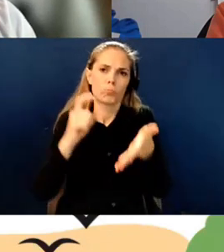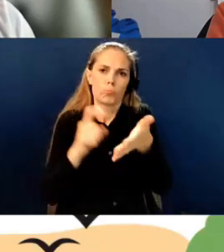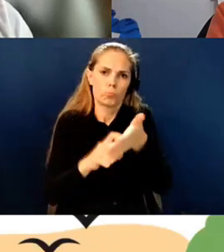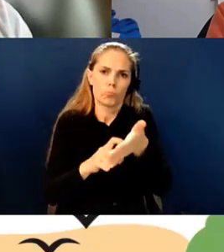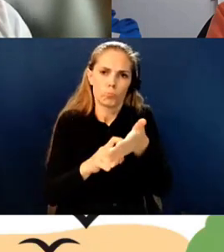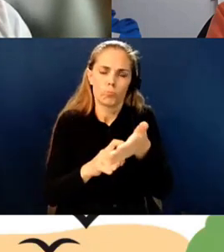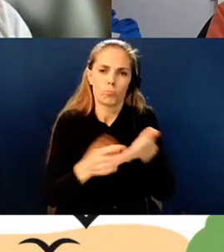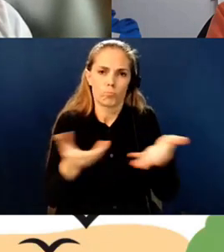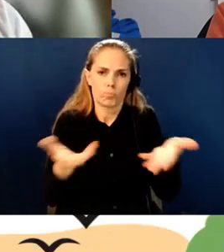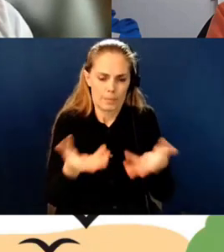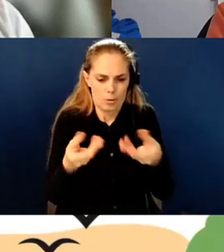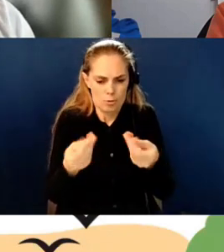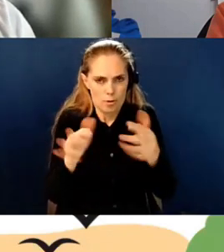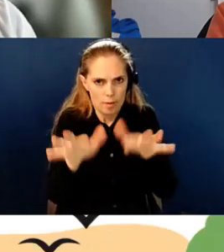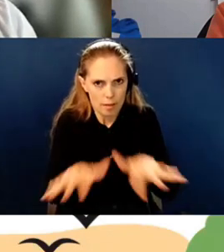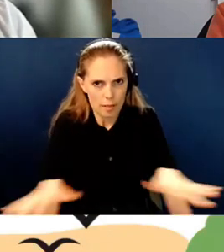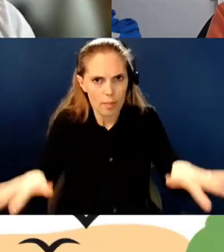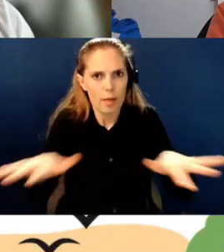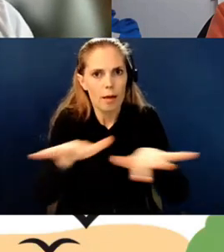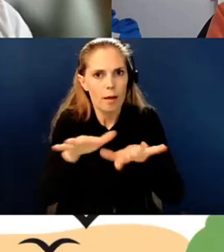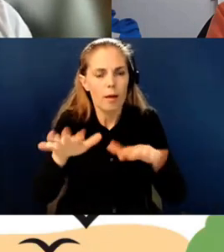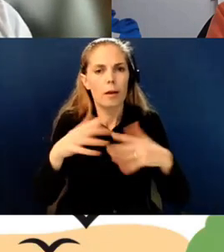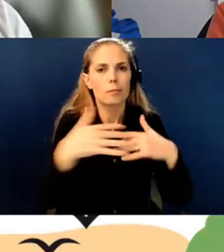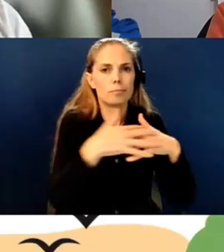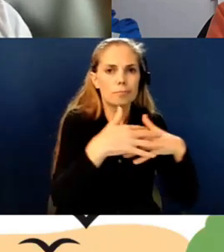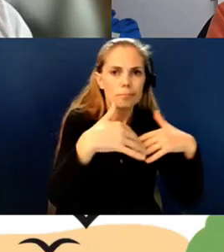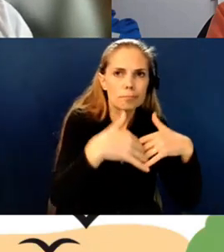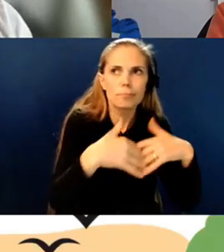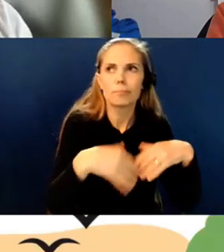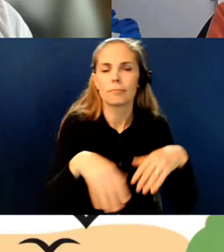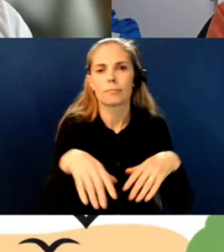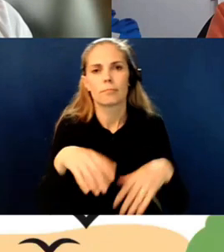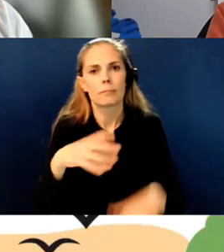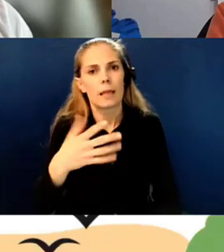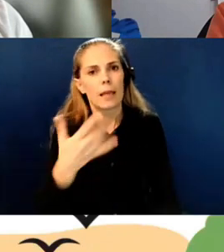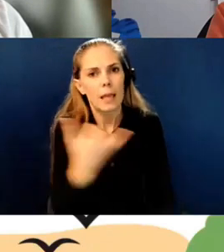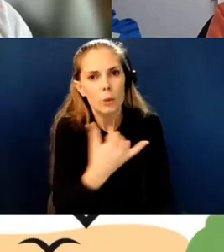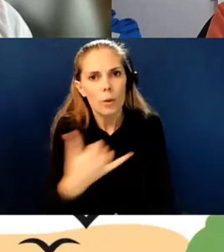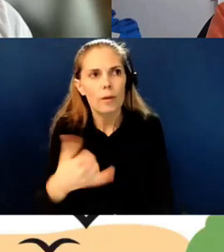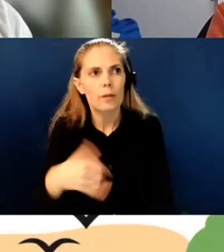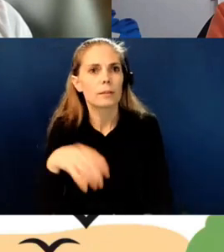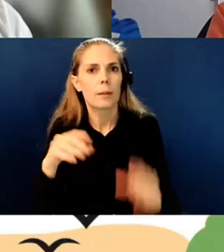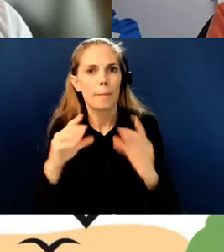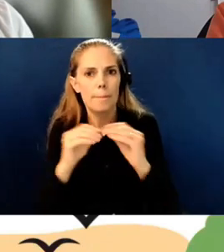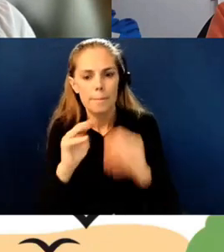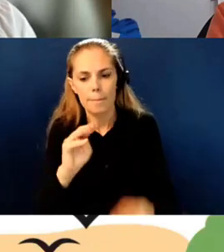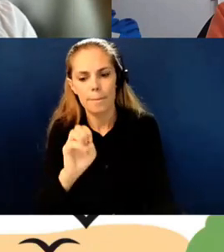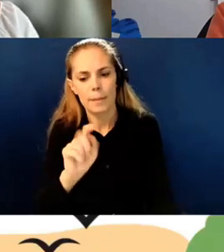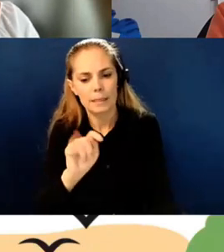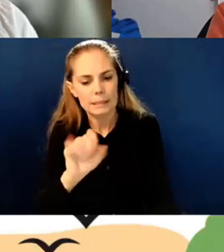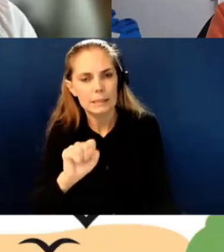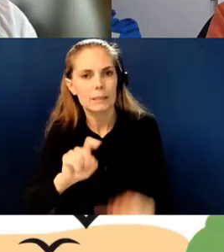territory of all the Inuit, Métis, and First Nations people that call this land home.